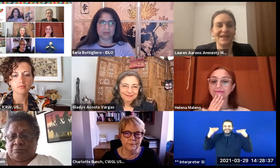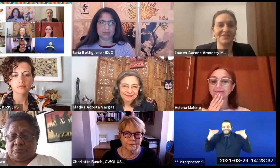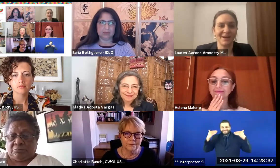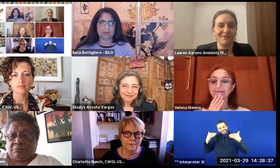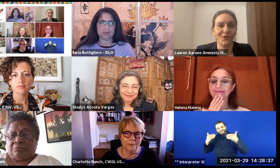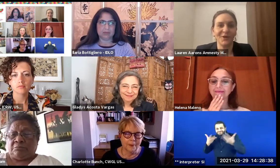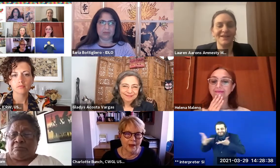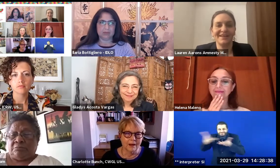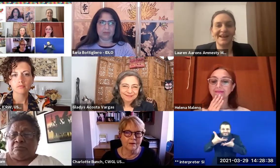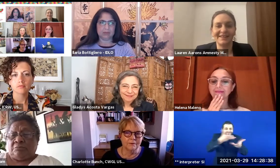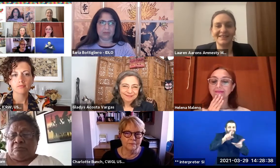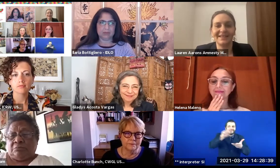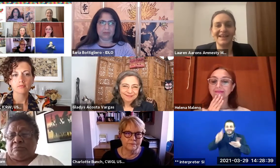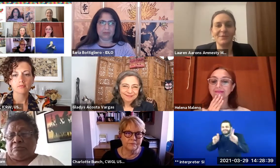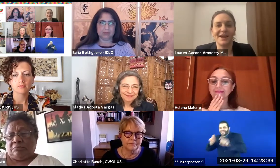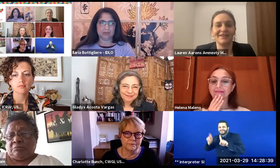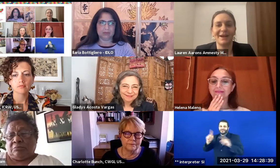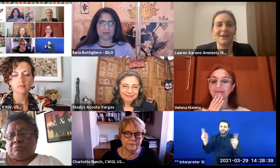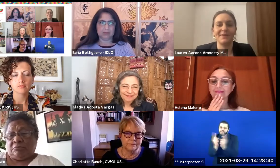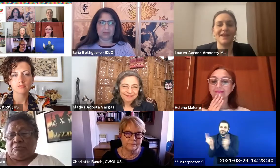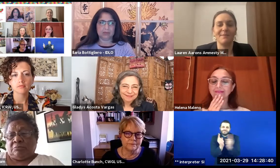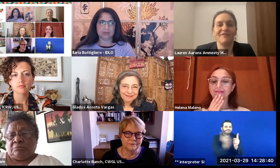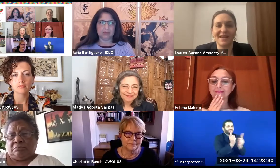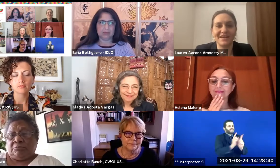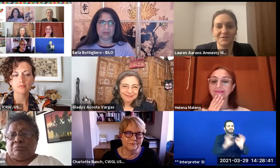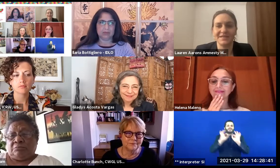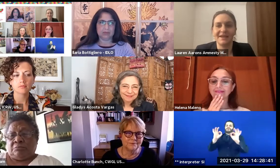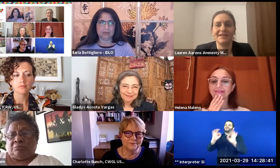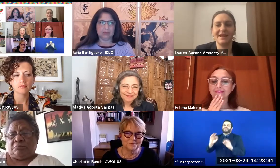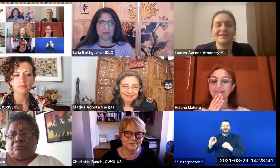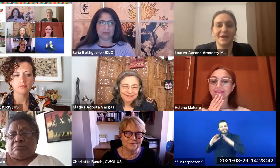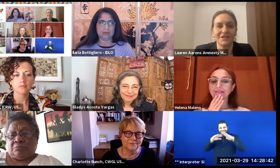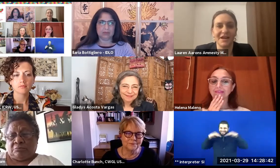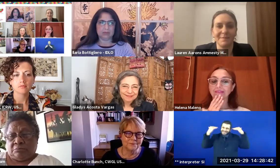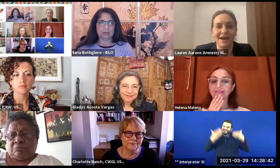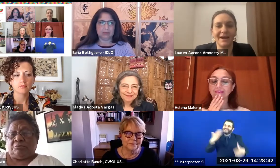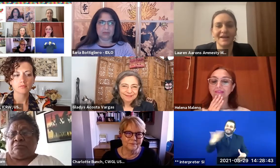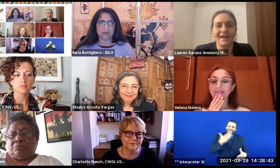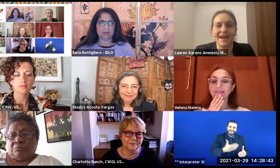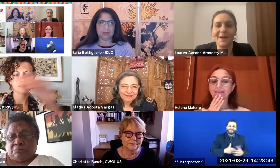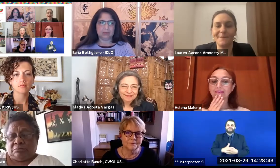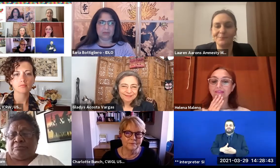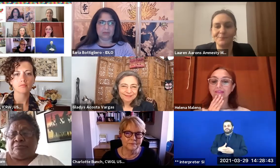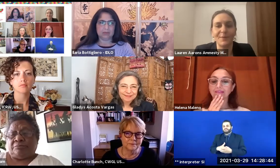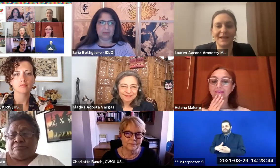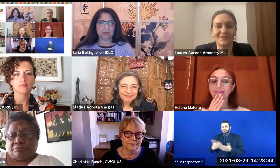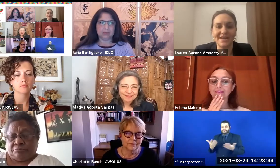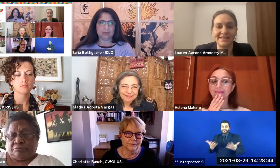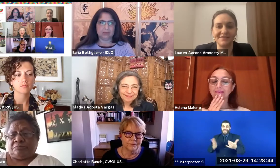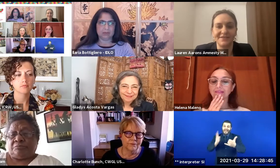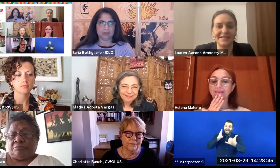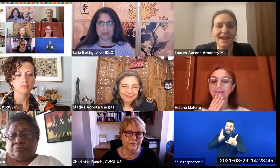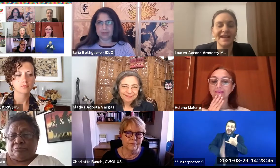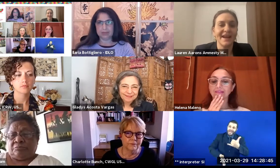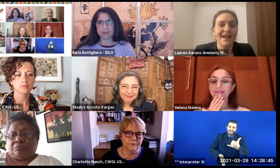question that we'll have time for. And clearly we're grappling with a number of big issues here and there's much to unpack, but we will have to